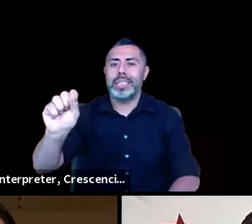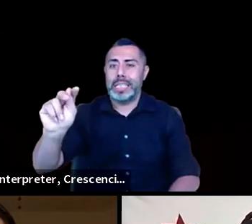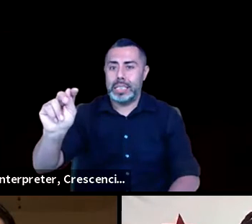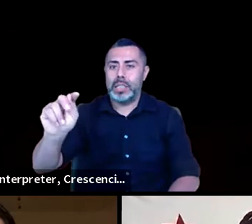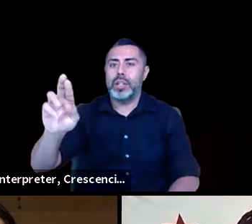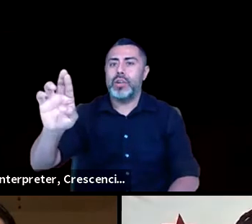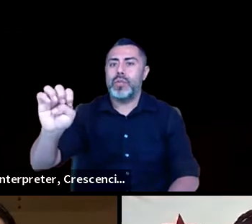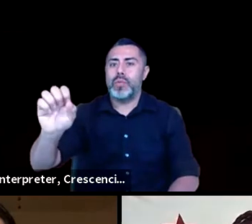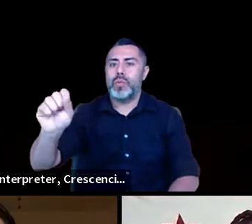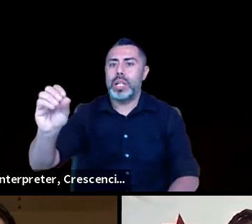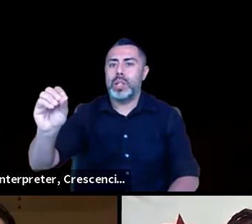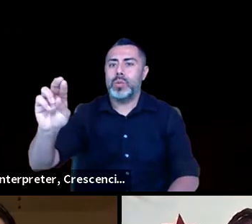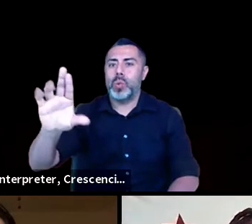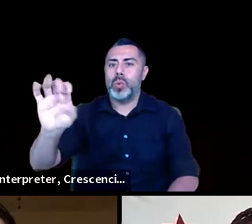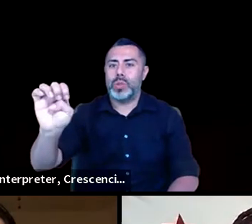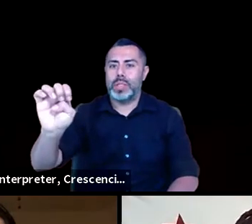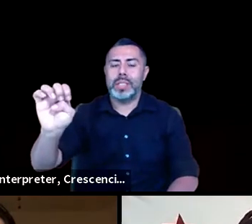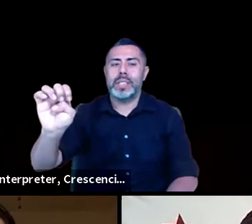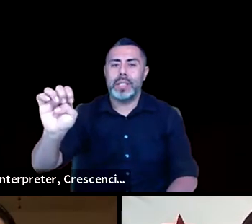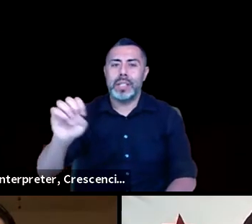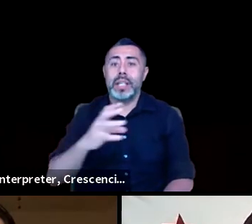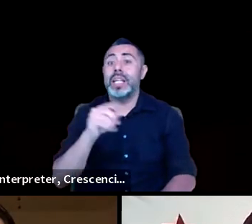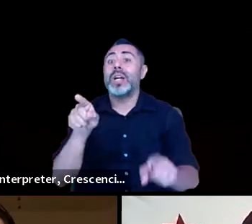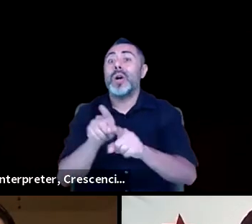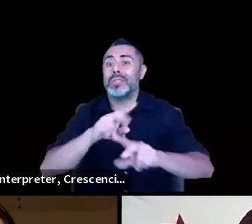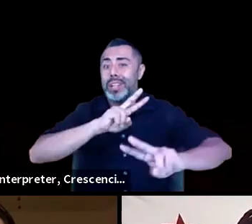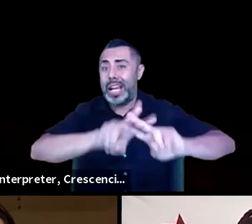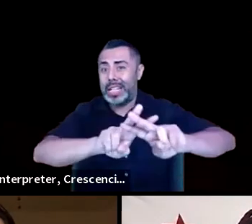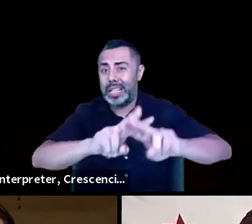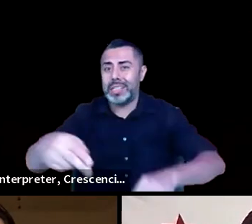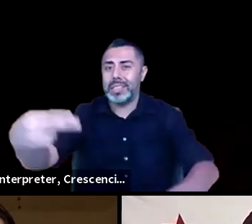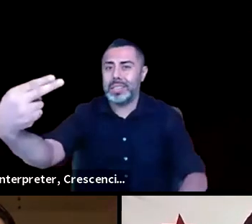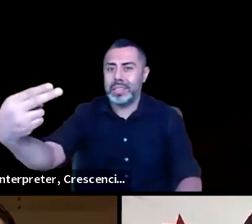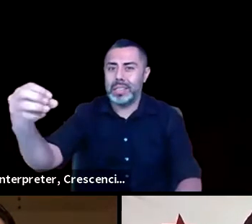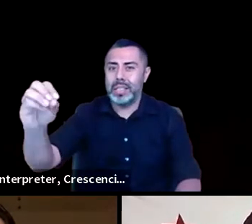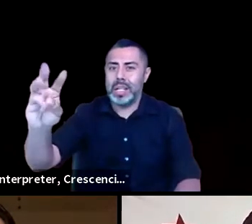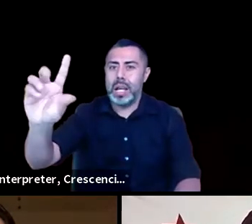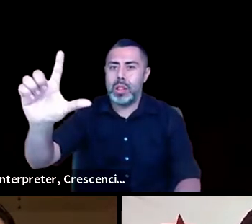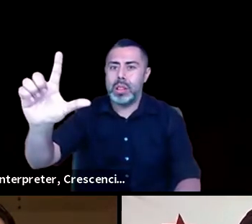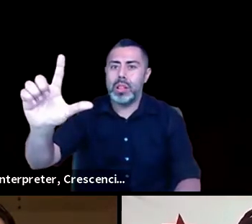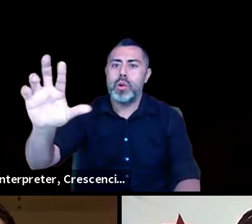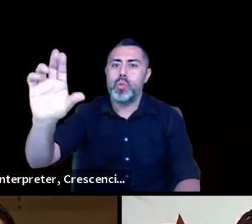ARTISTRESOURCE, and hashtag HowlRound, hashtag